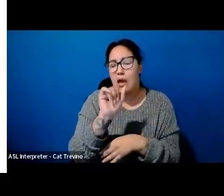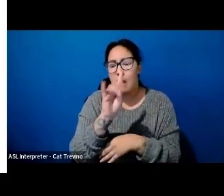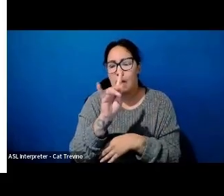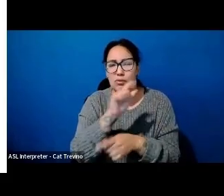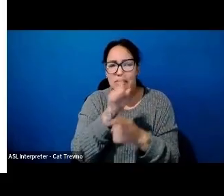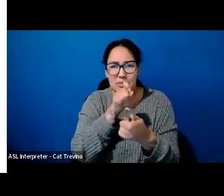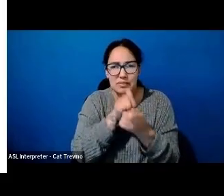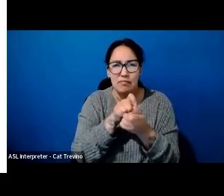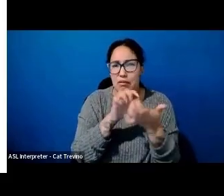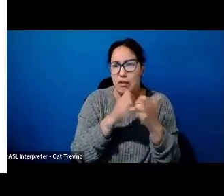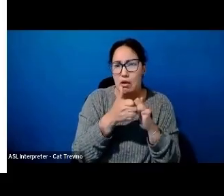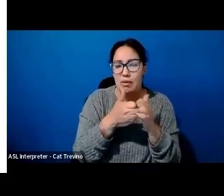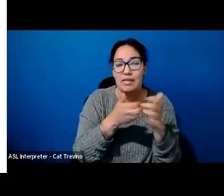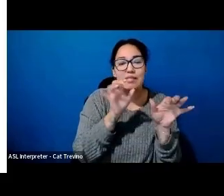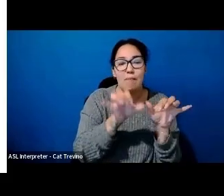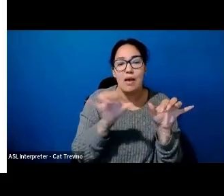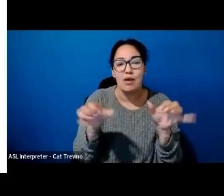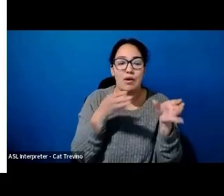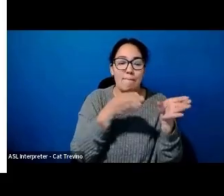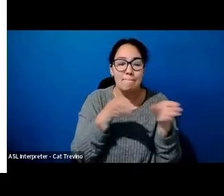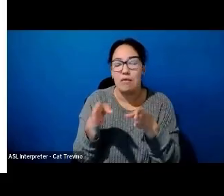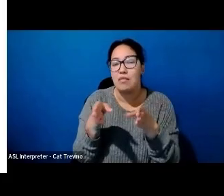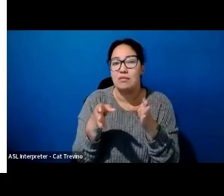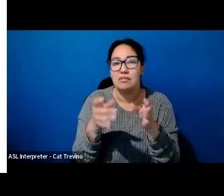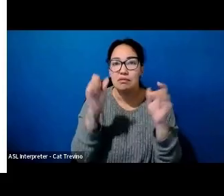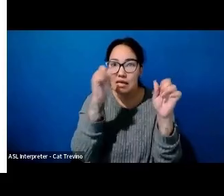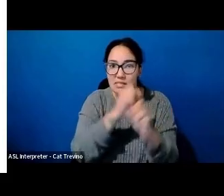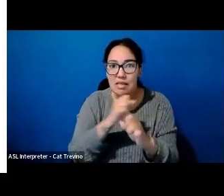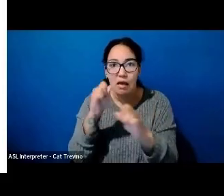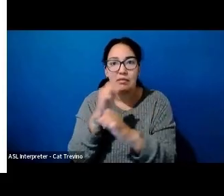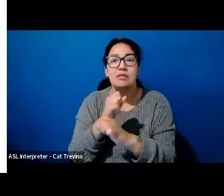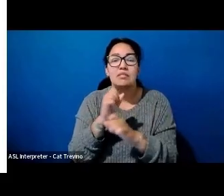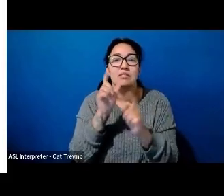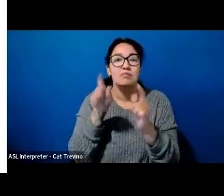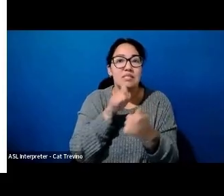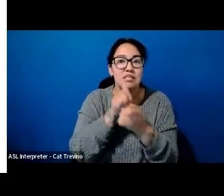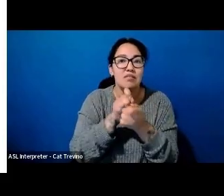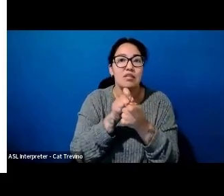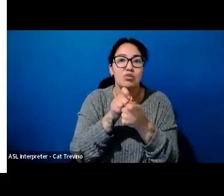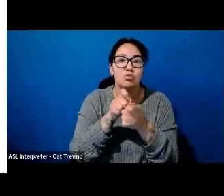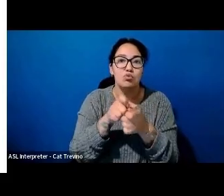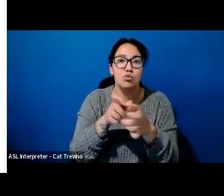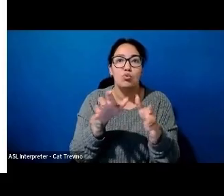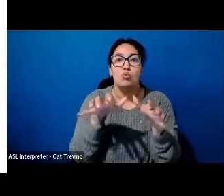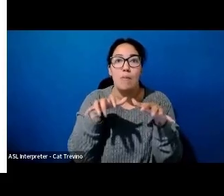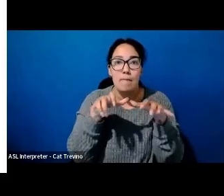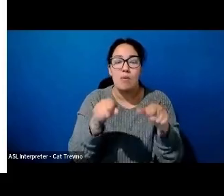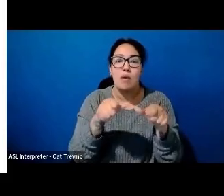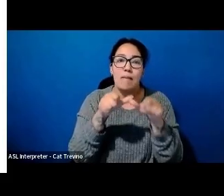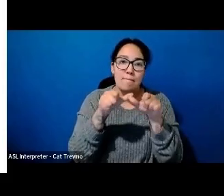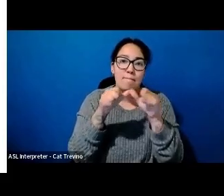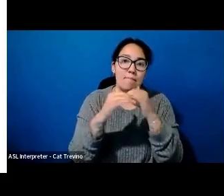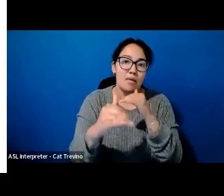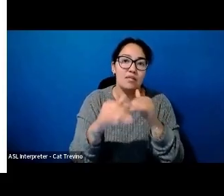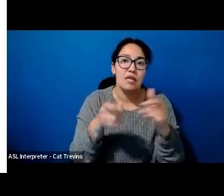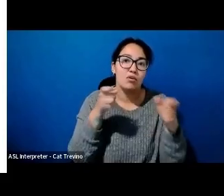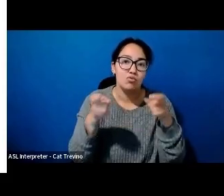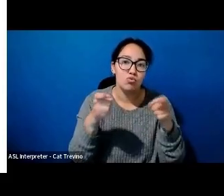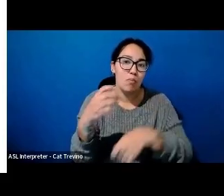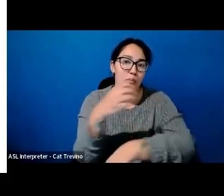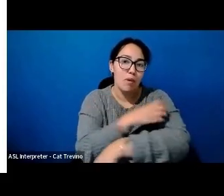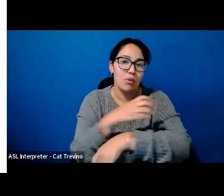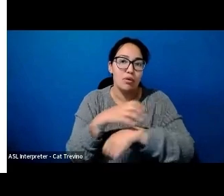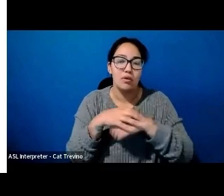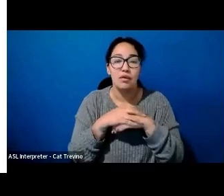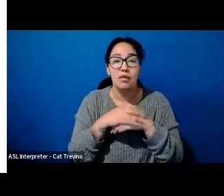a pattern of methods and tactics specifically to maintain power and control. And